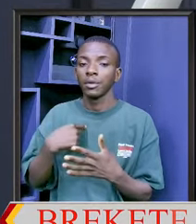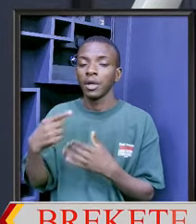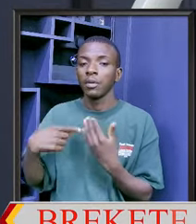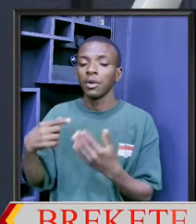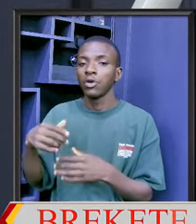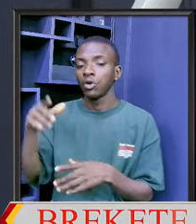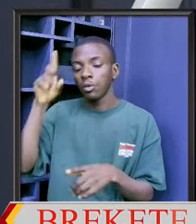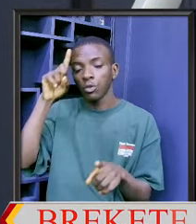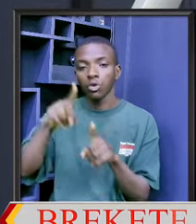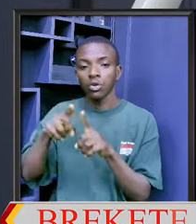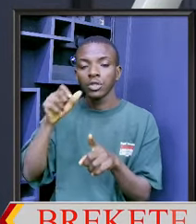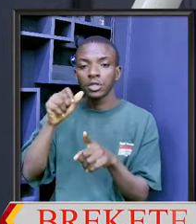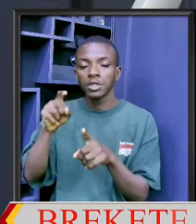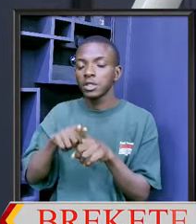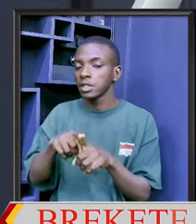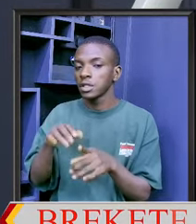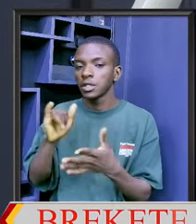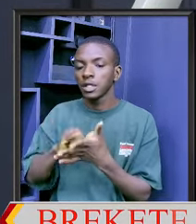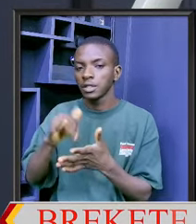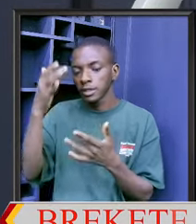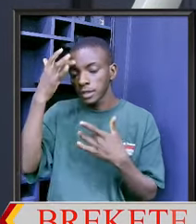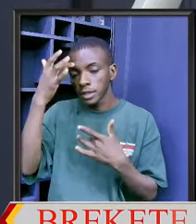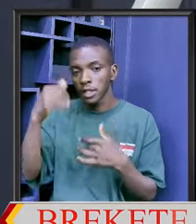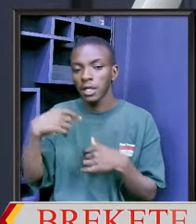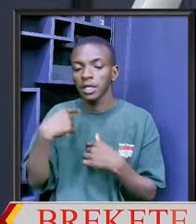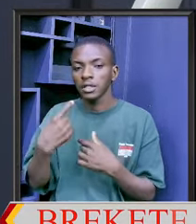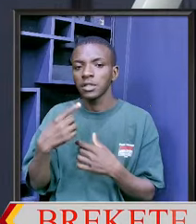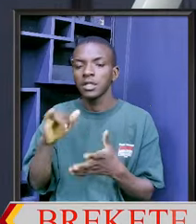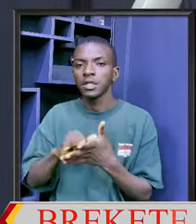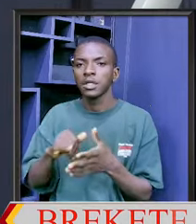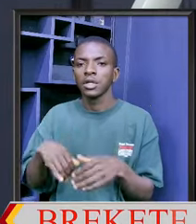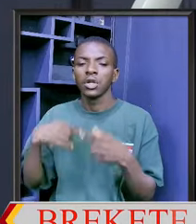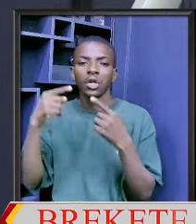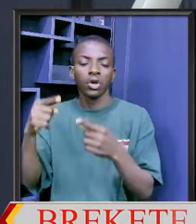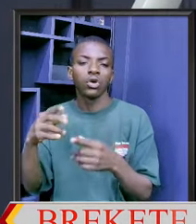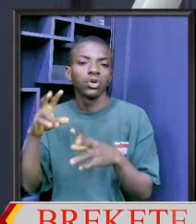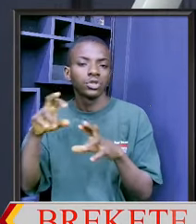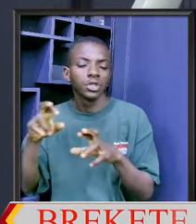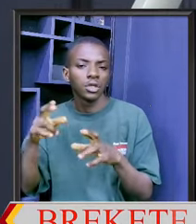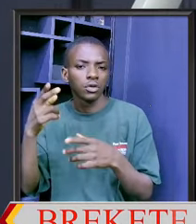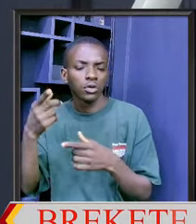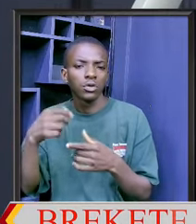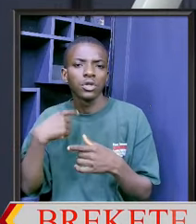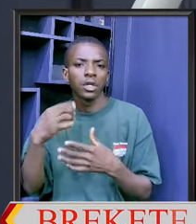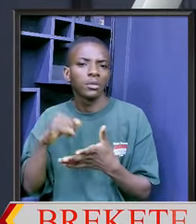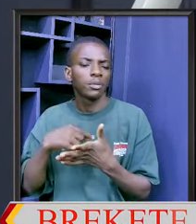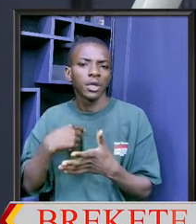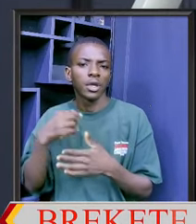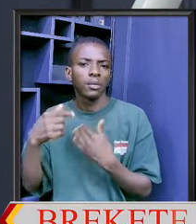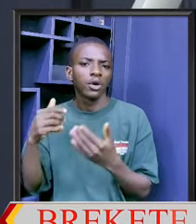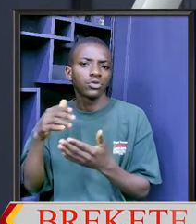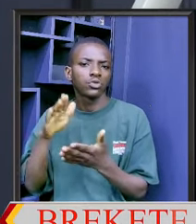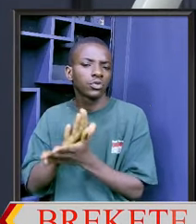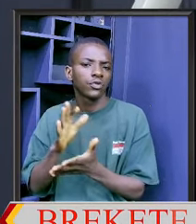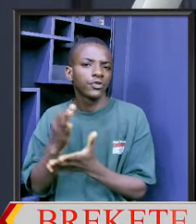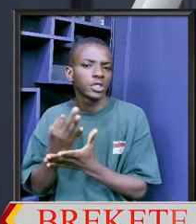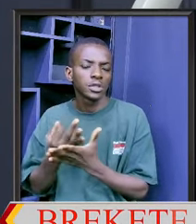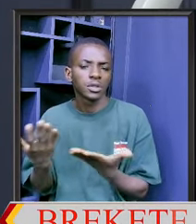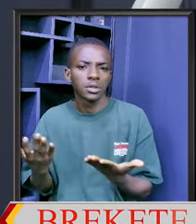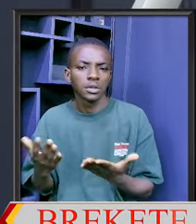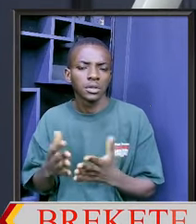your brothers, your brother, Abi, brother and sister, where they sick. I say, make them go check them. You they tell me about school fees. I'm